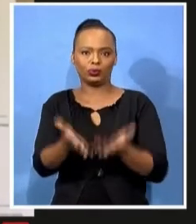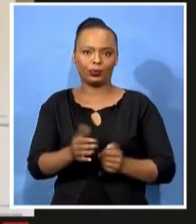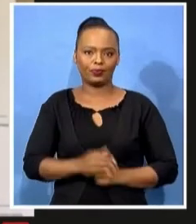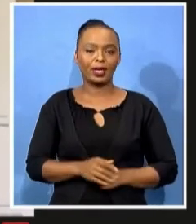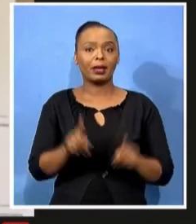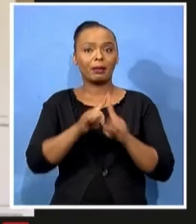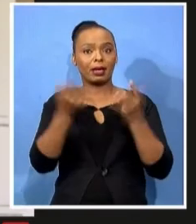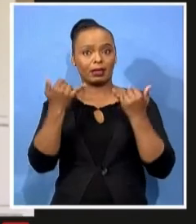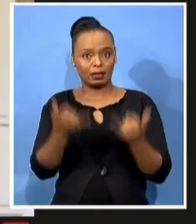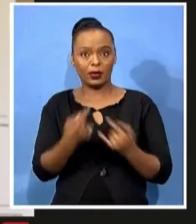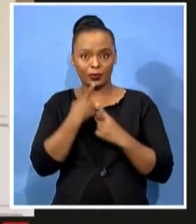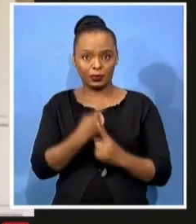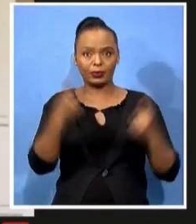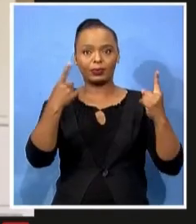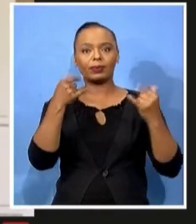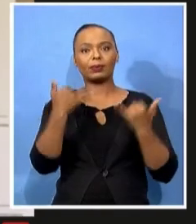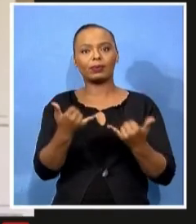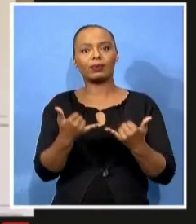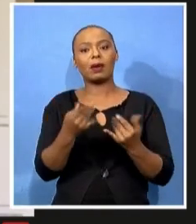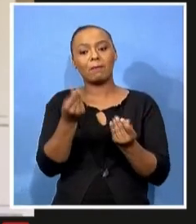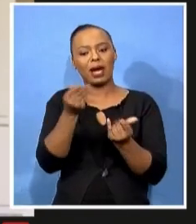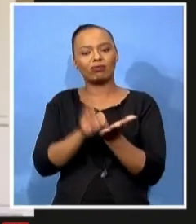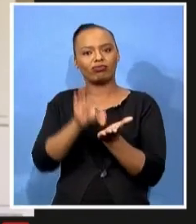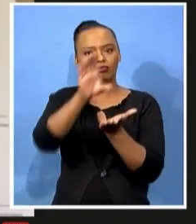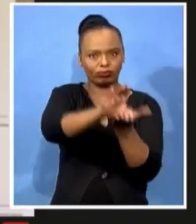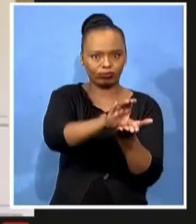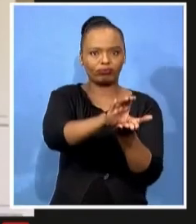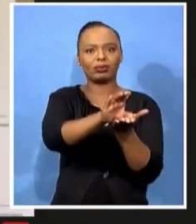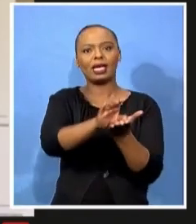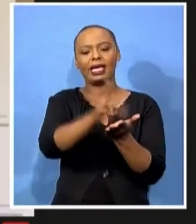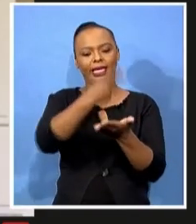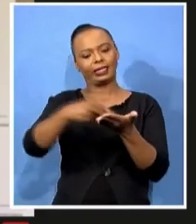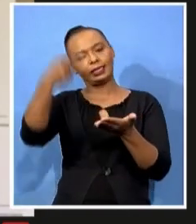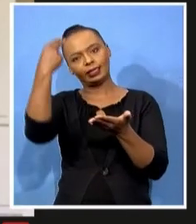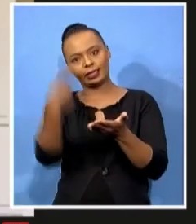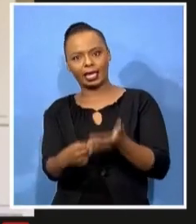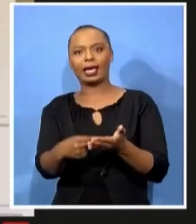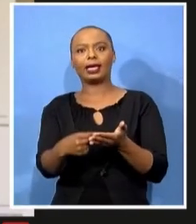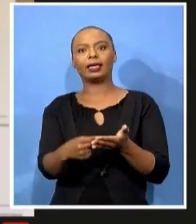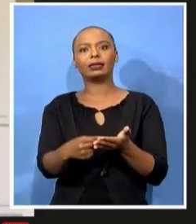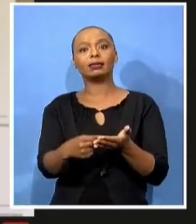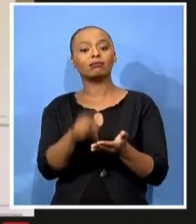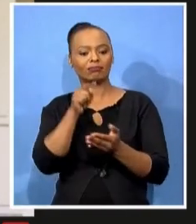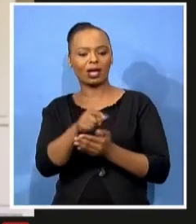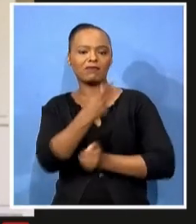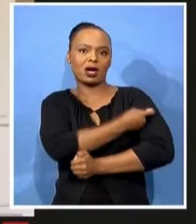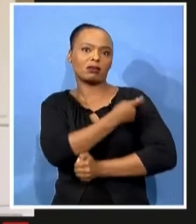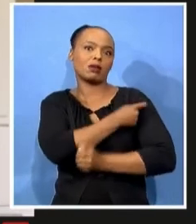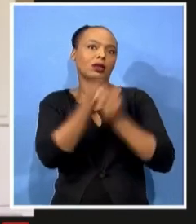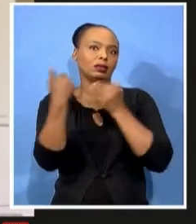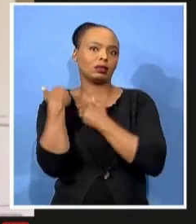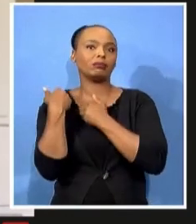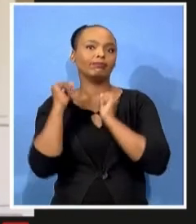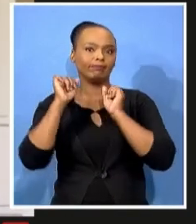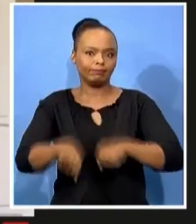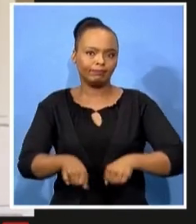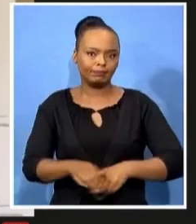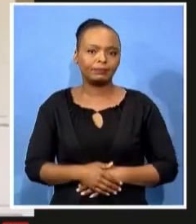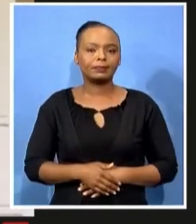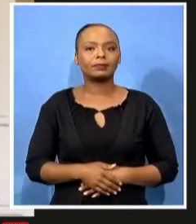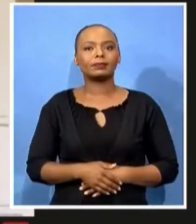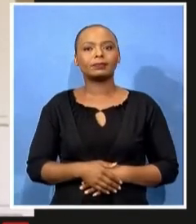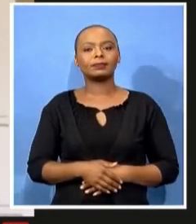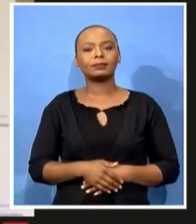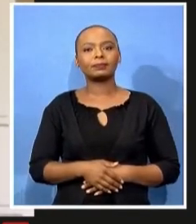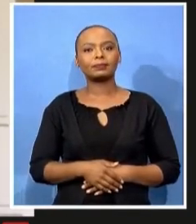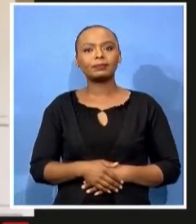and the guarantees were signed. And the amount that is guaranteed is actually in the budget, and that was sorted out between